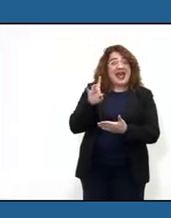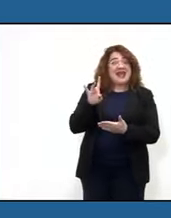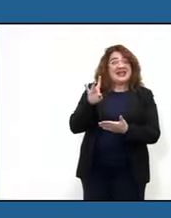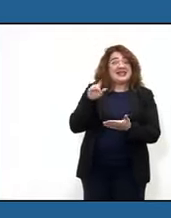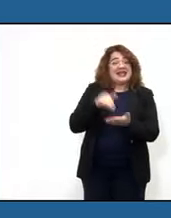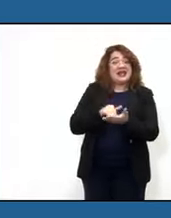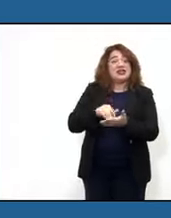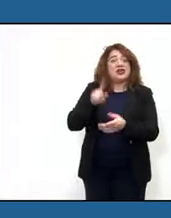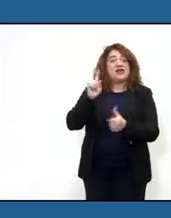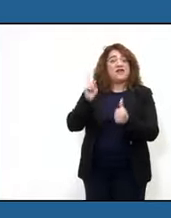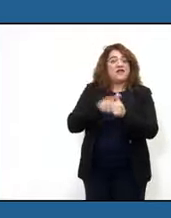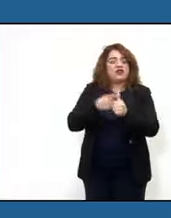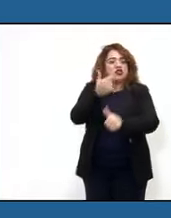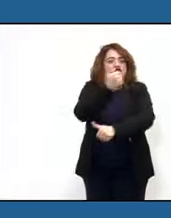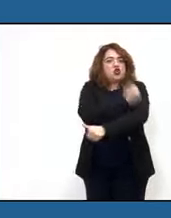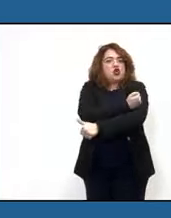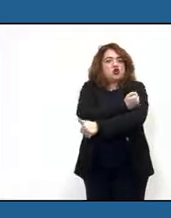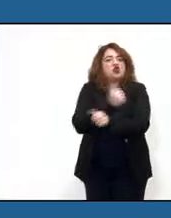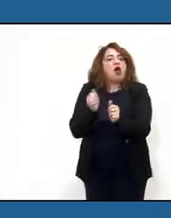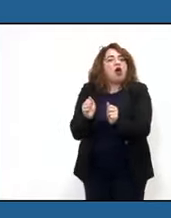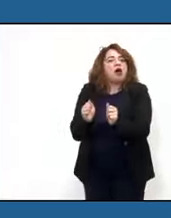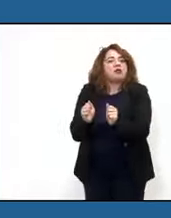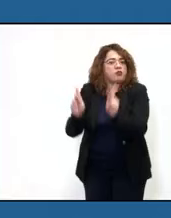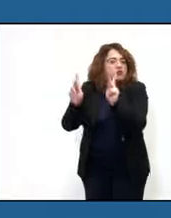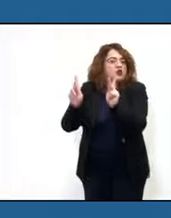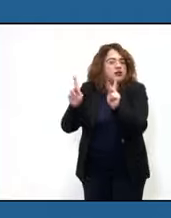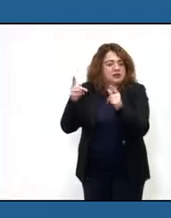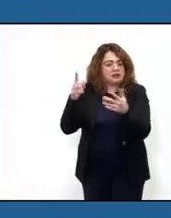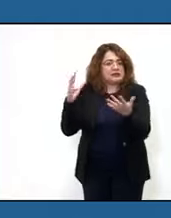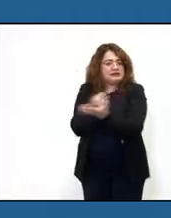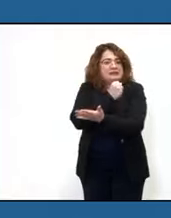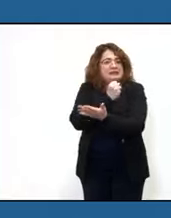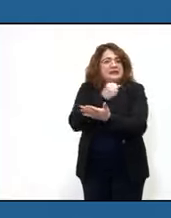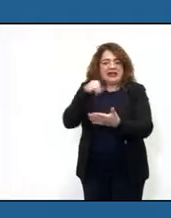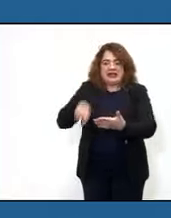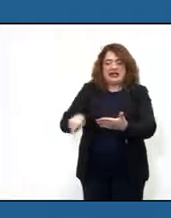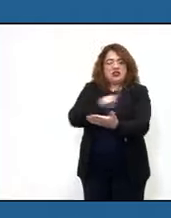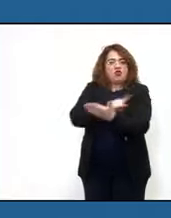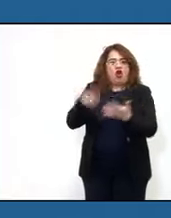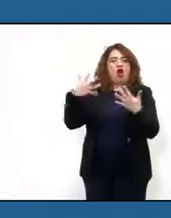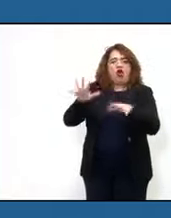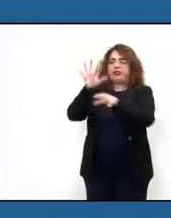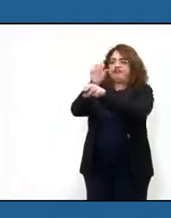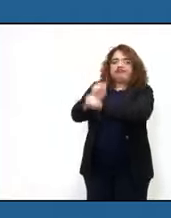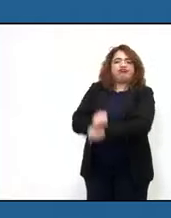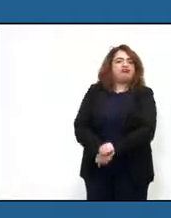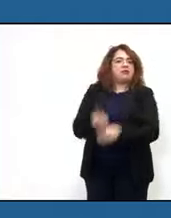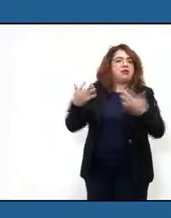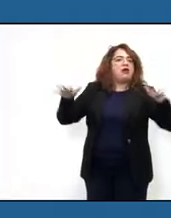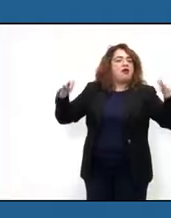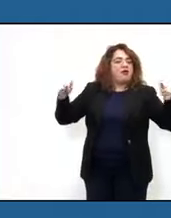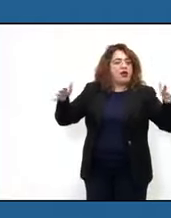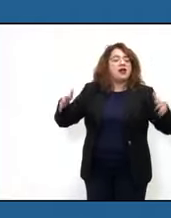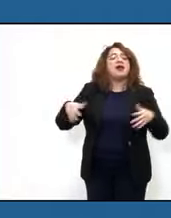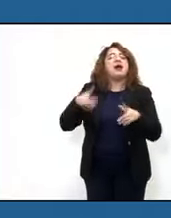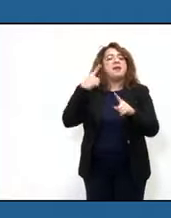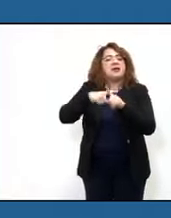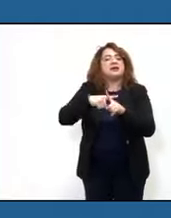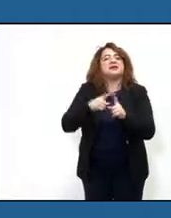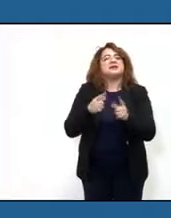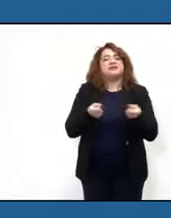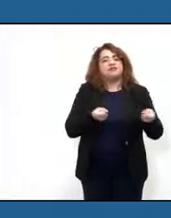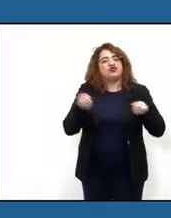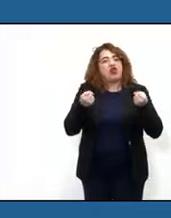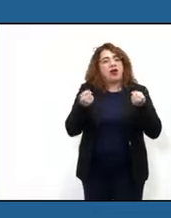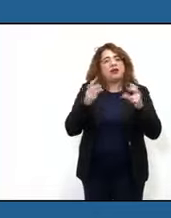opportunities, and that is what we've been providing through the convention center and our pop-ups. So the remainder of the dashboard really